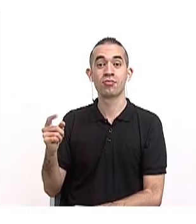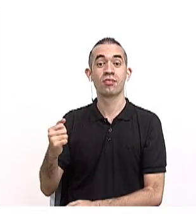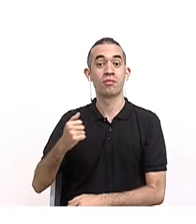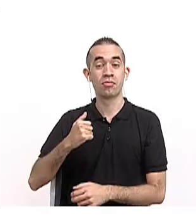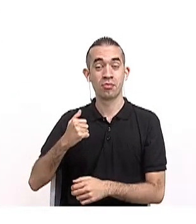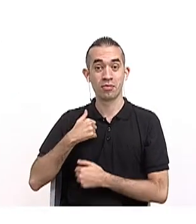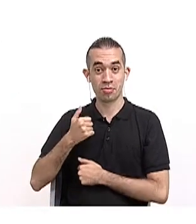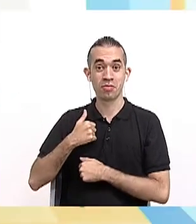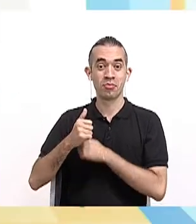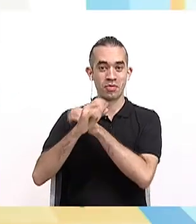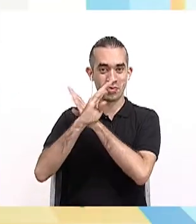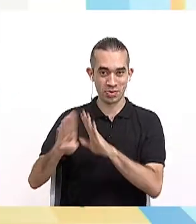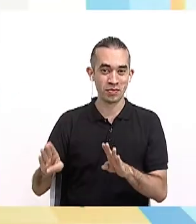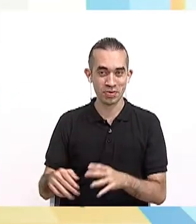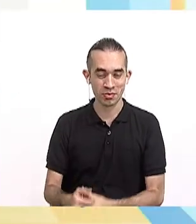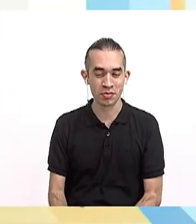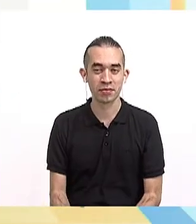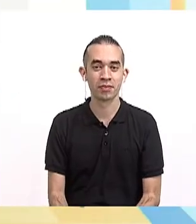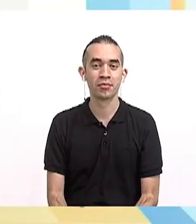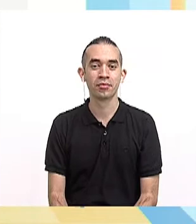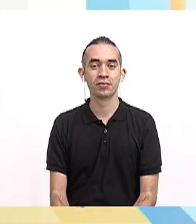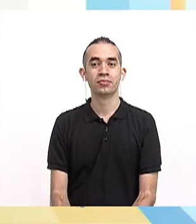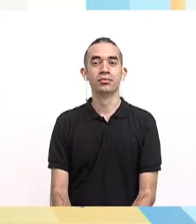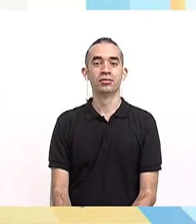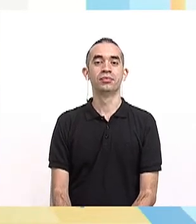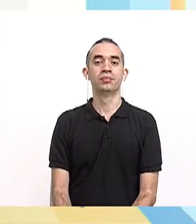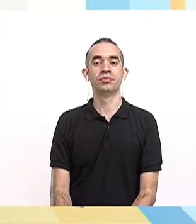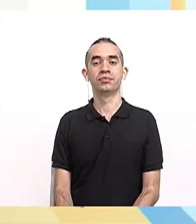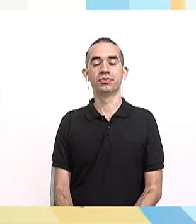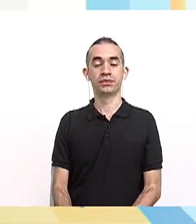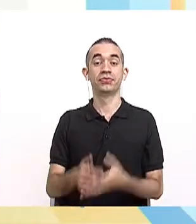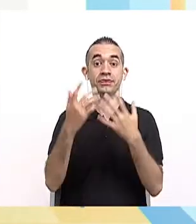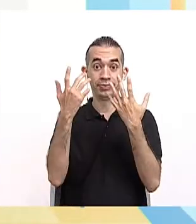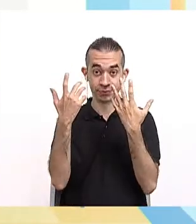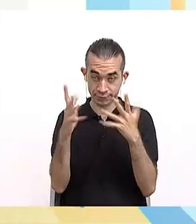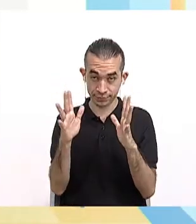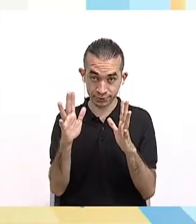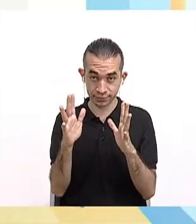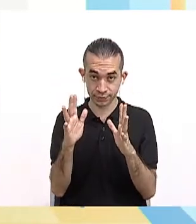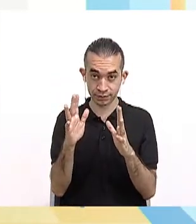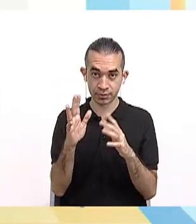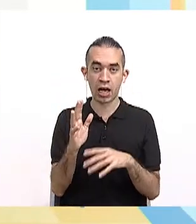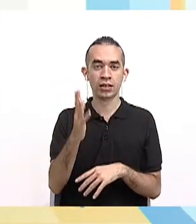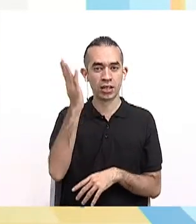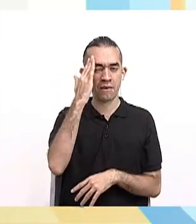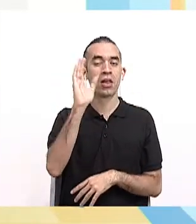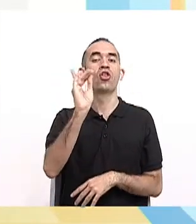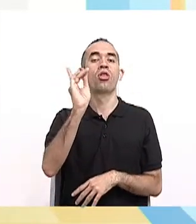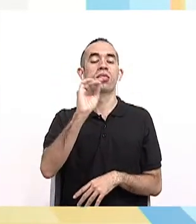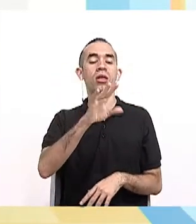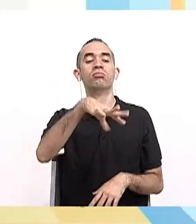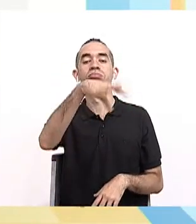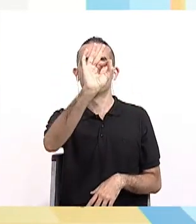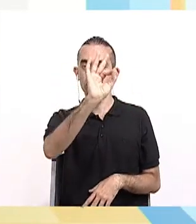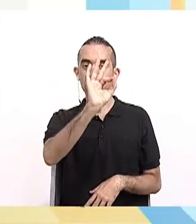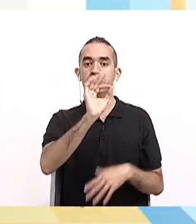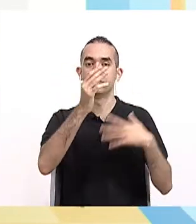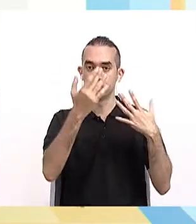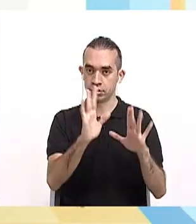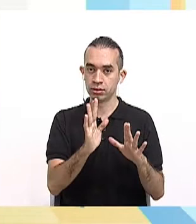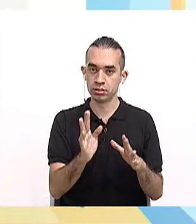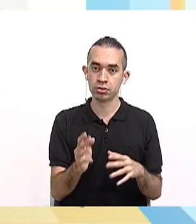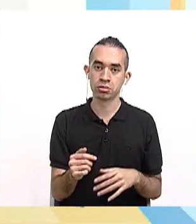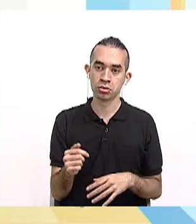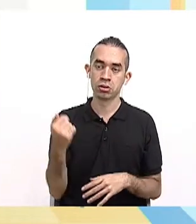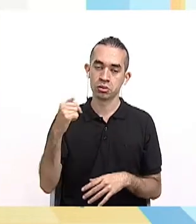volunteers, okay? So now that we see where it was taken from, I am going to